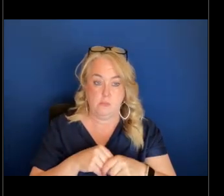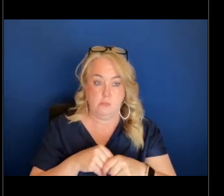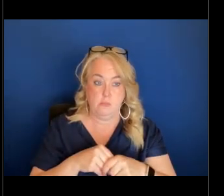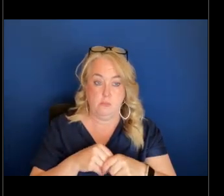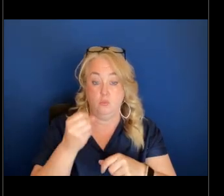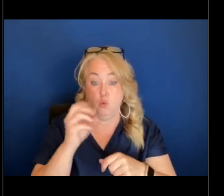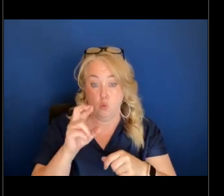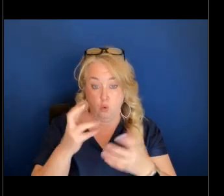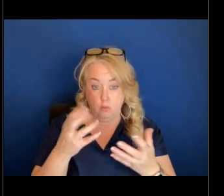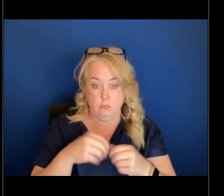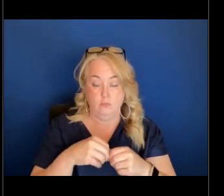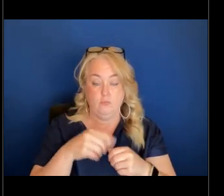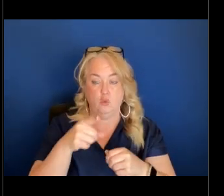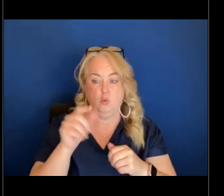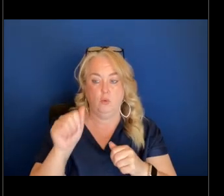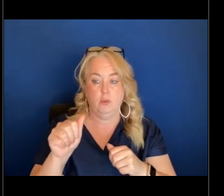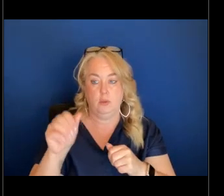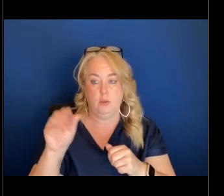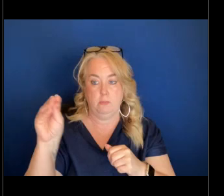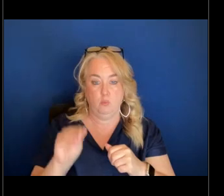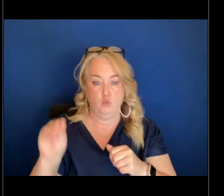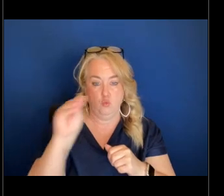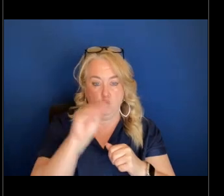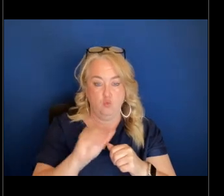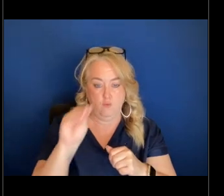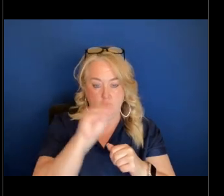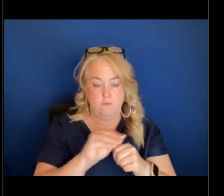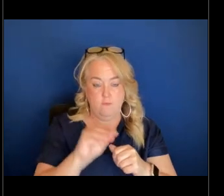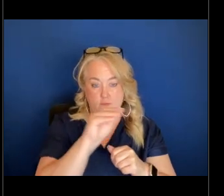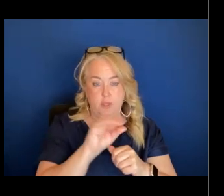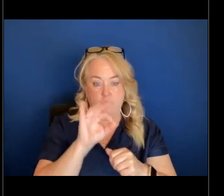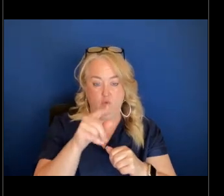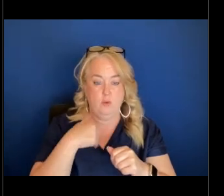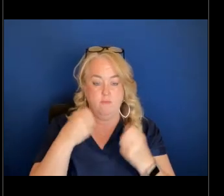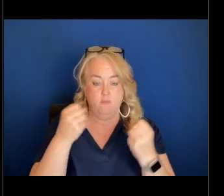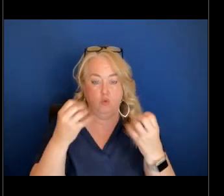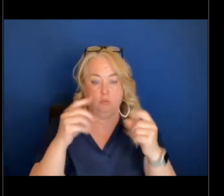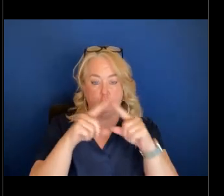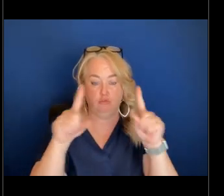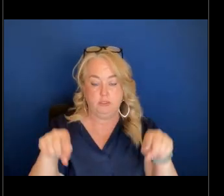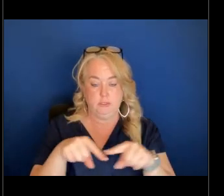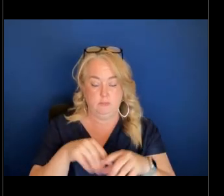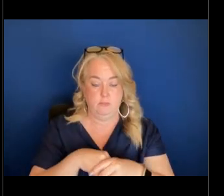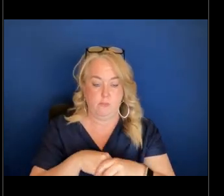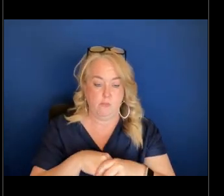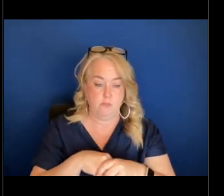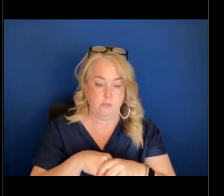Or you can move it to another window if you have multiple screens.